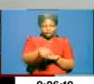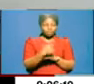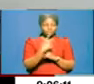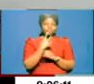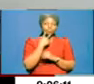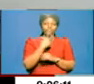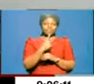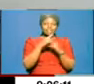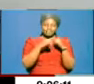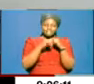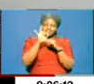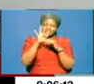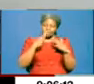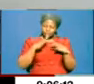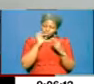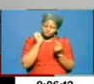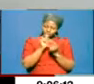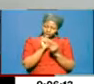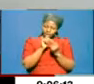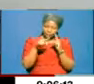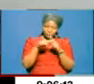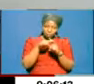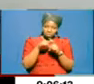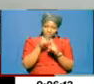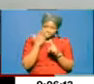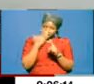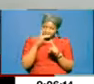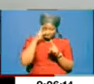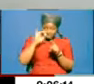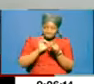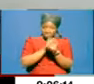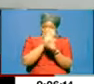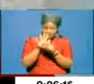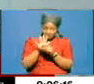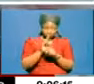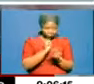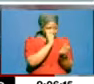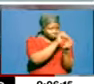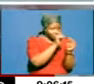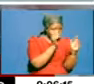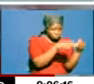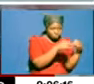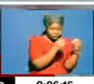1,263 people have tested positive for COVID-19 from a sample size of